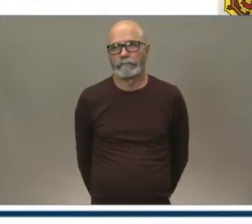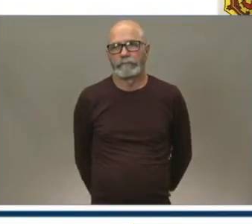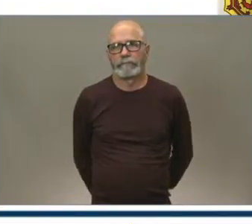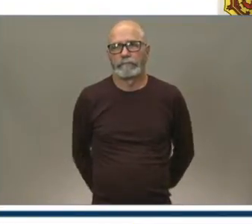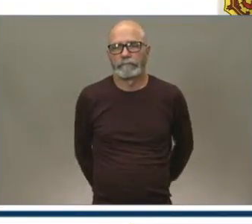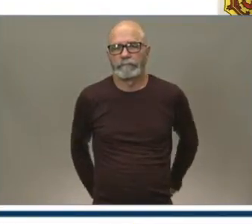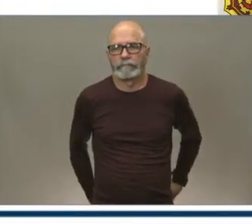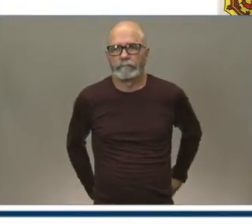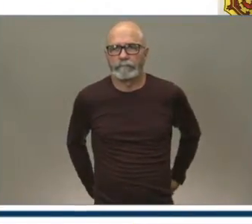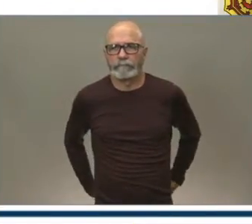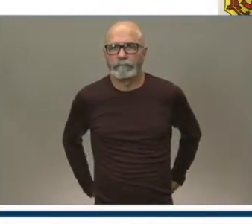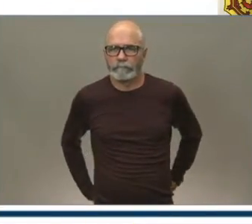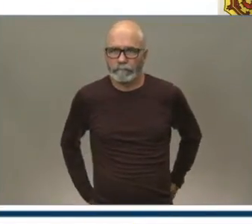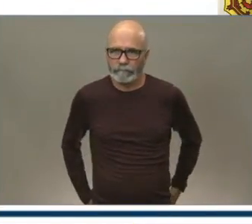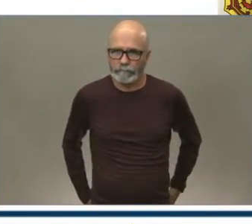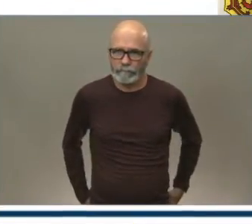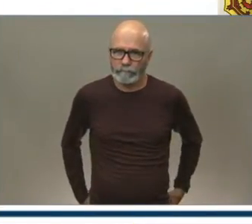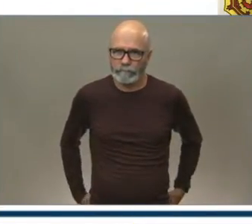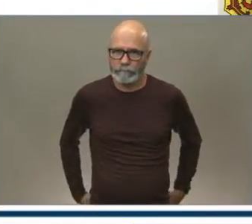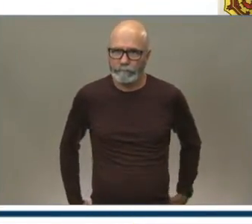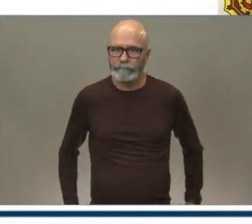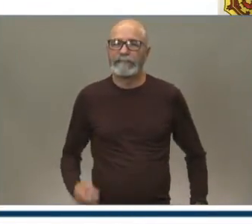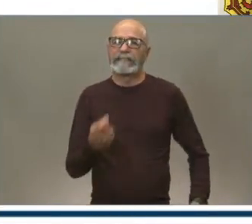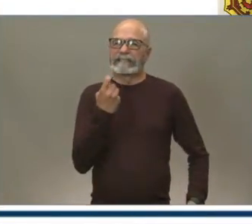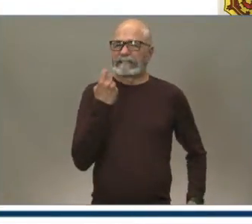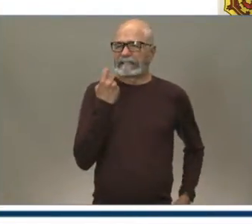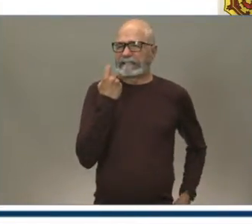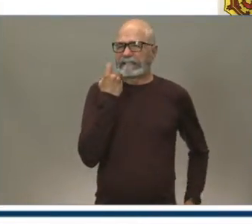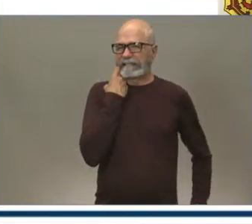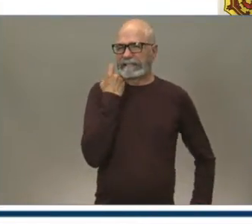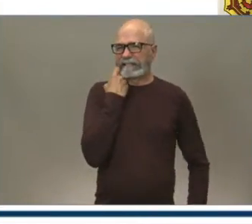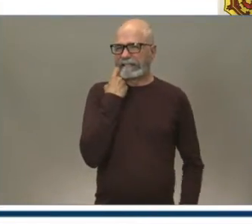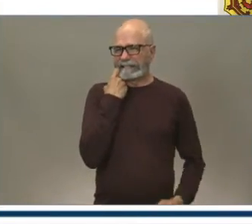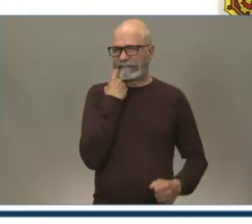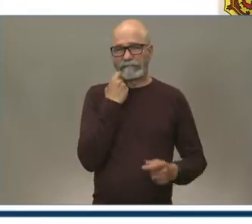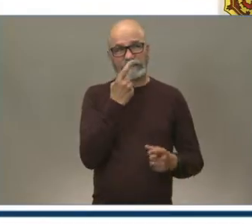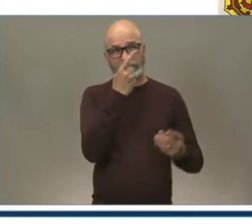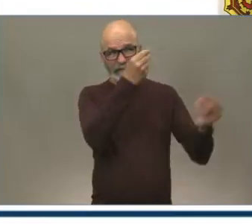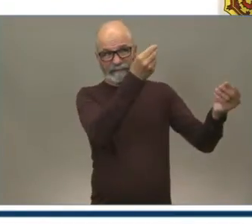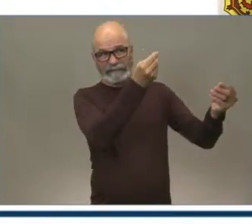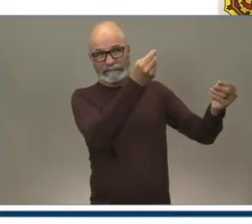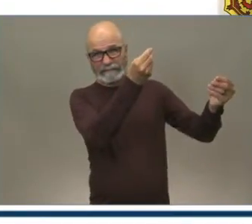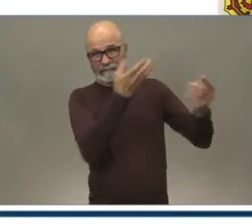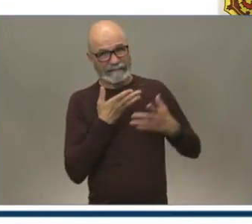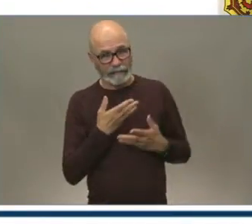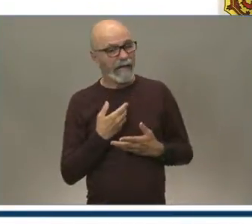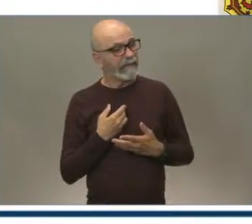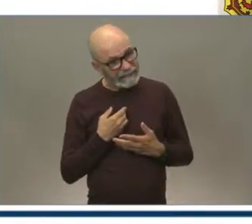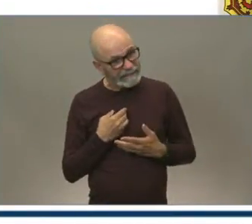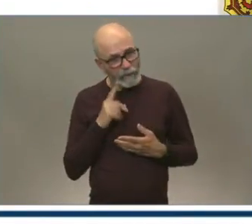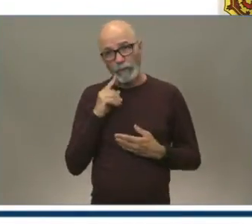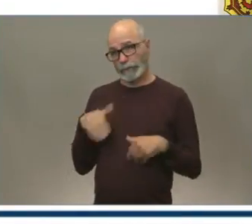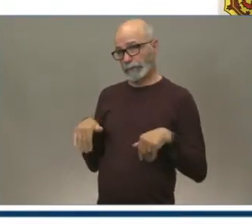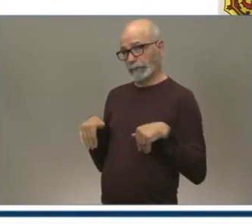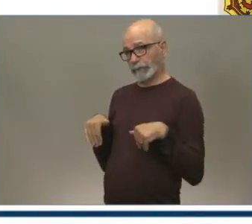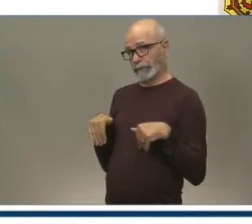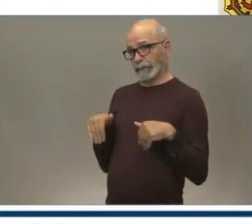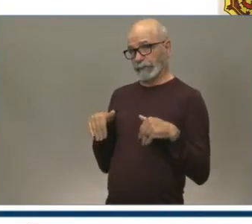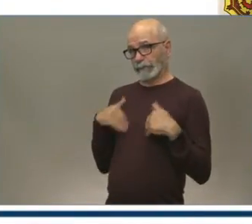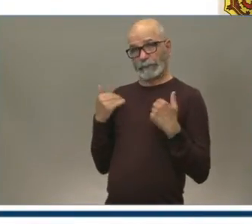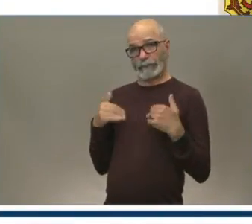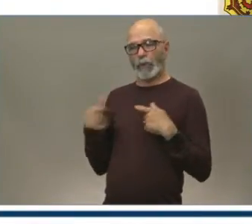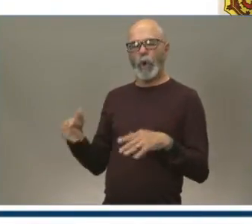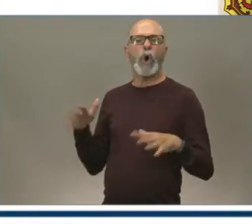ago that the messaging we were getting was that, young people, youth were, spreading the virus